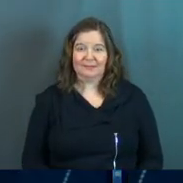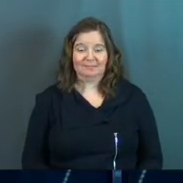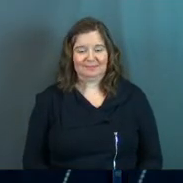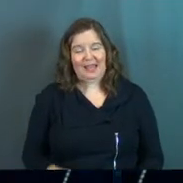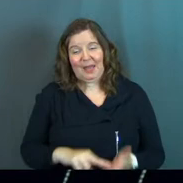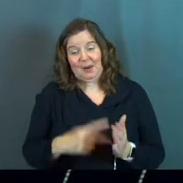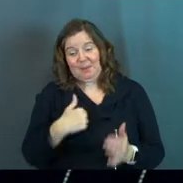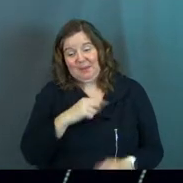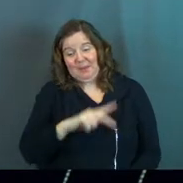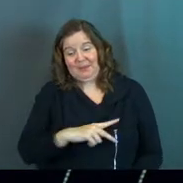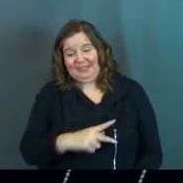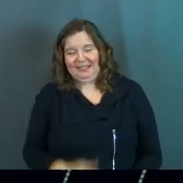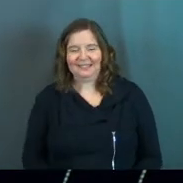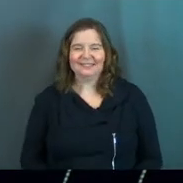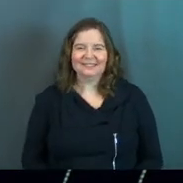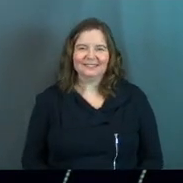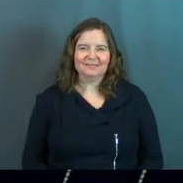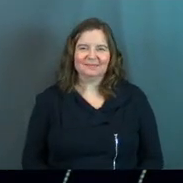I don't mean me personally.